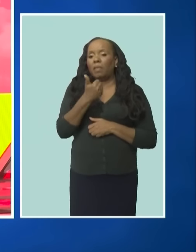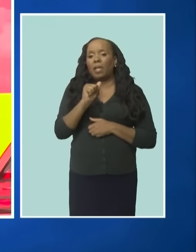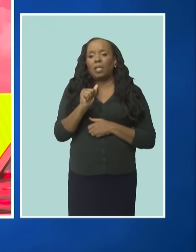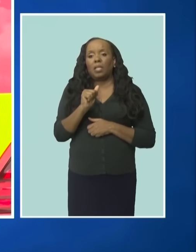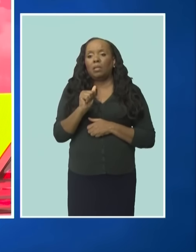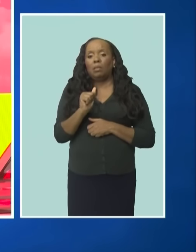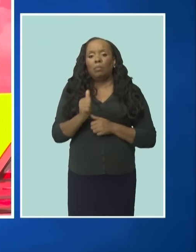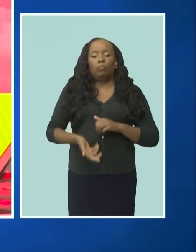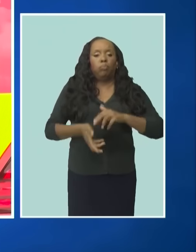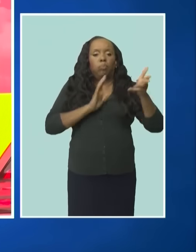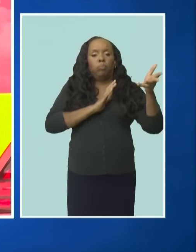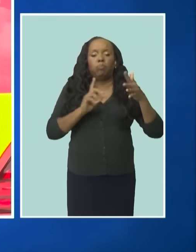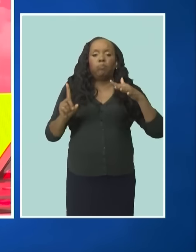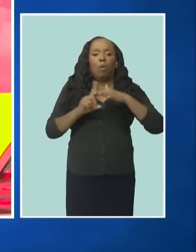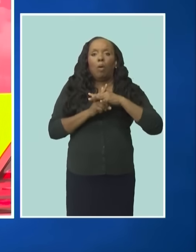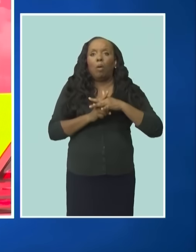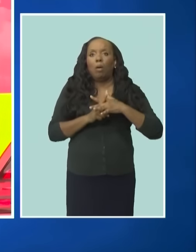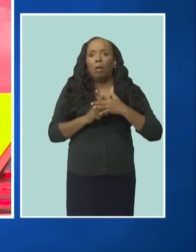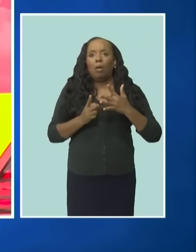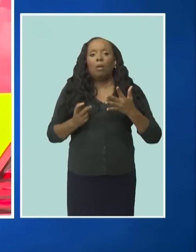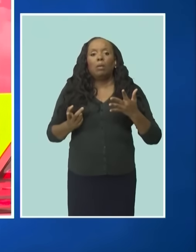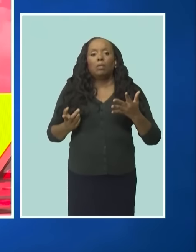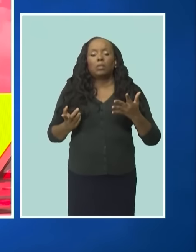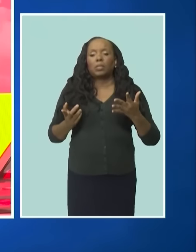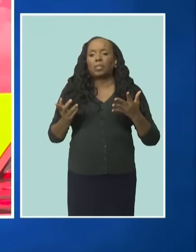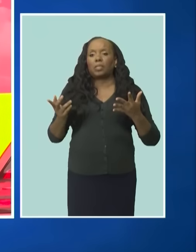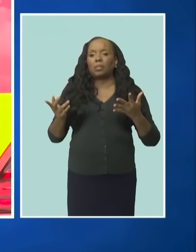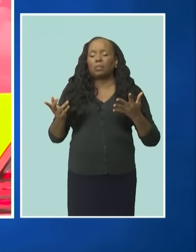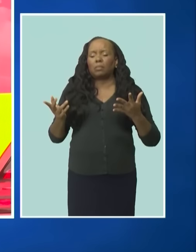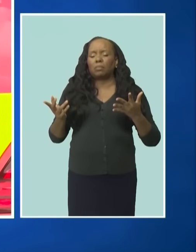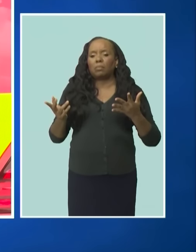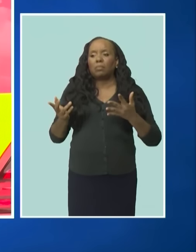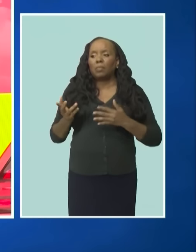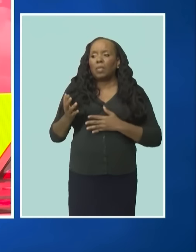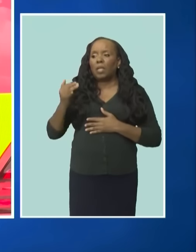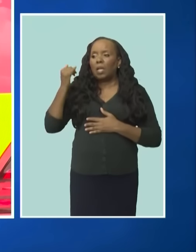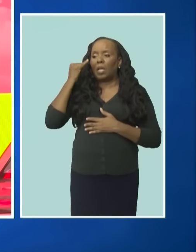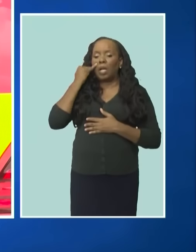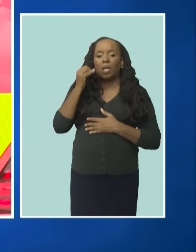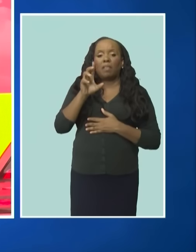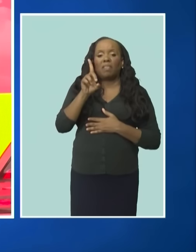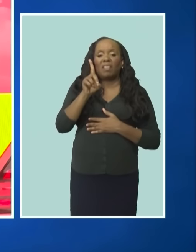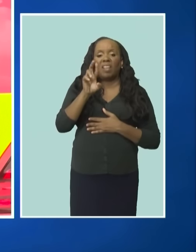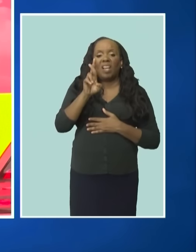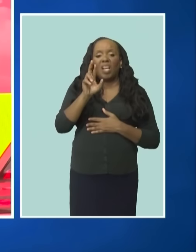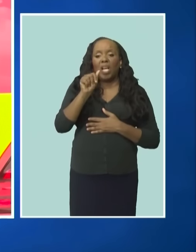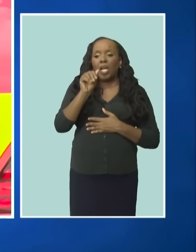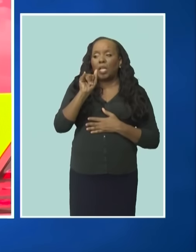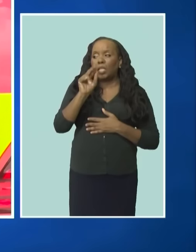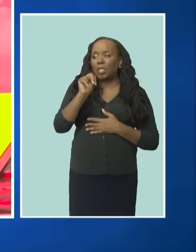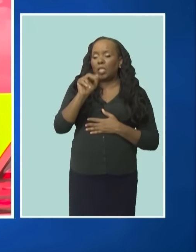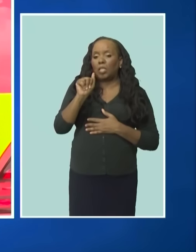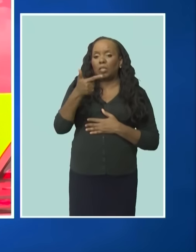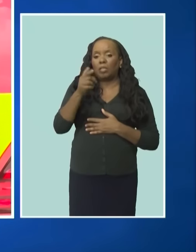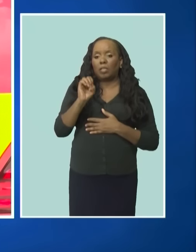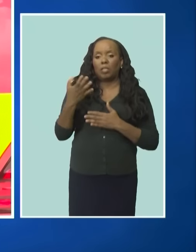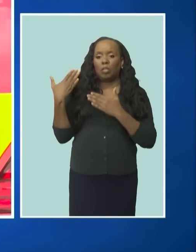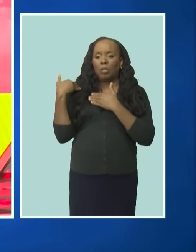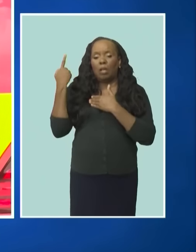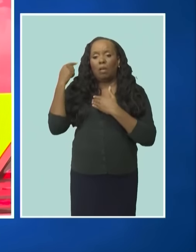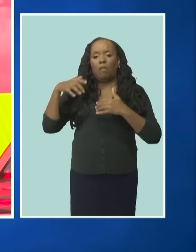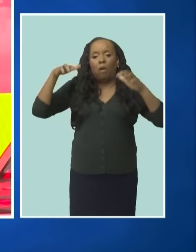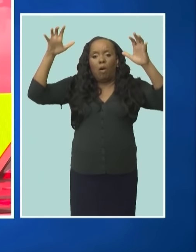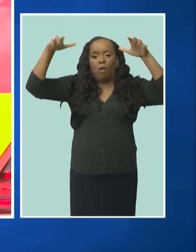are as a people. So it doesn't matter if drainage is the one who's responsible for dealing with floods. On a number of